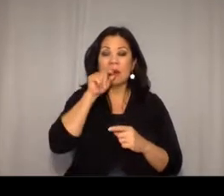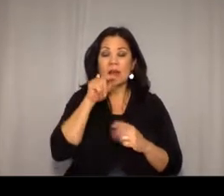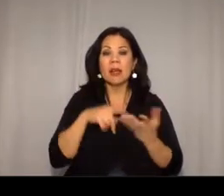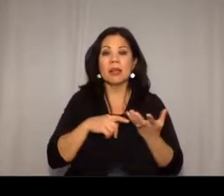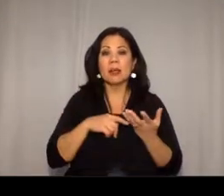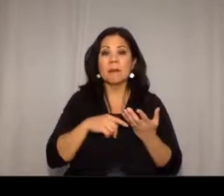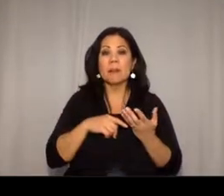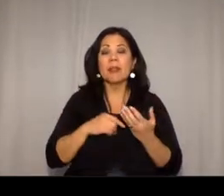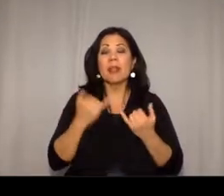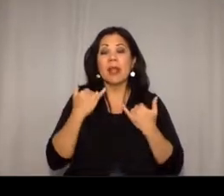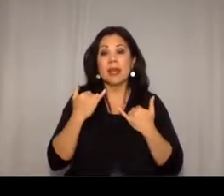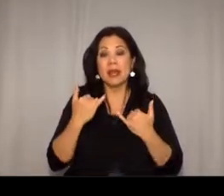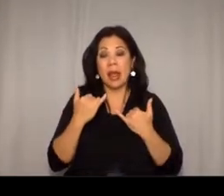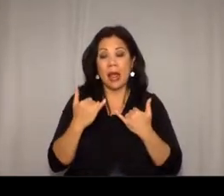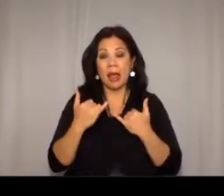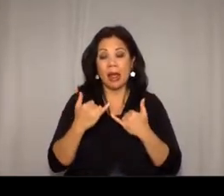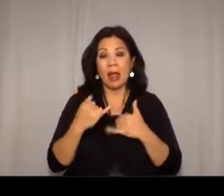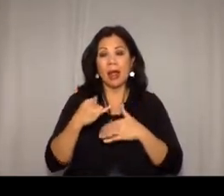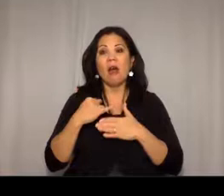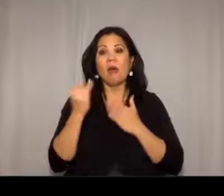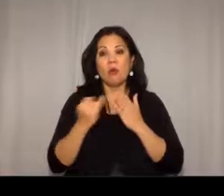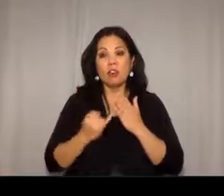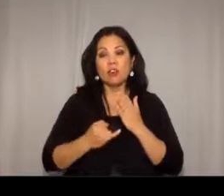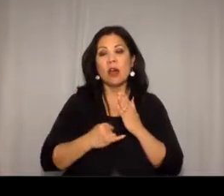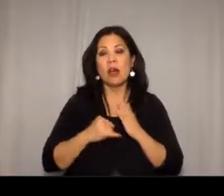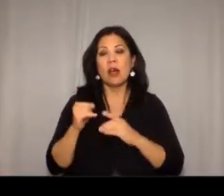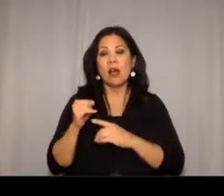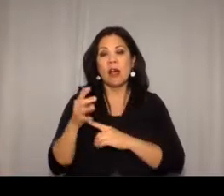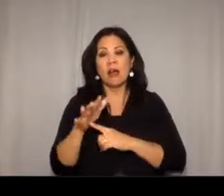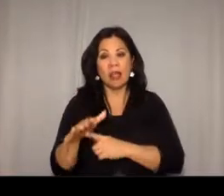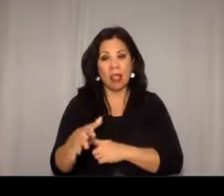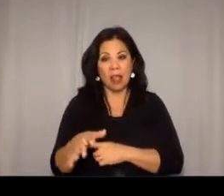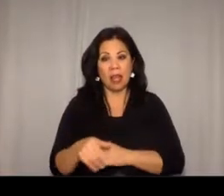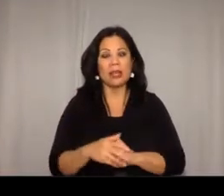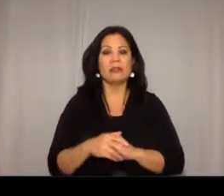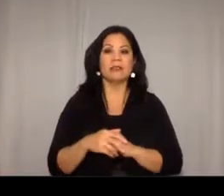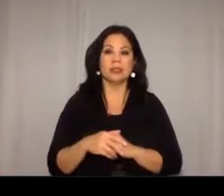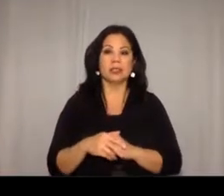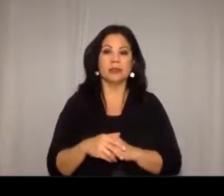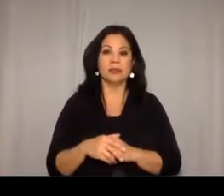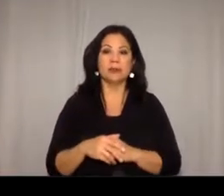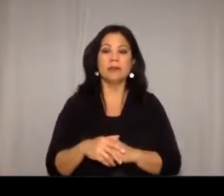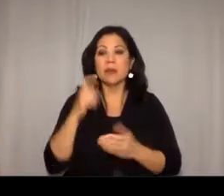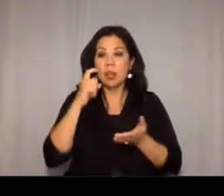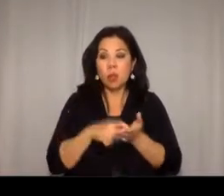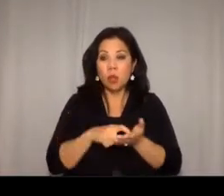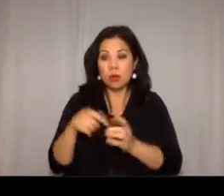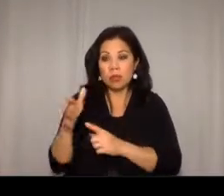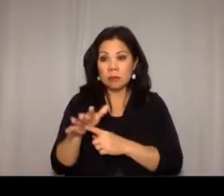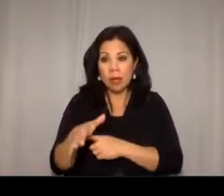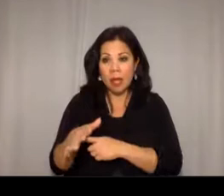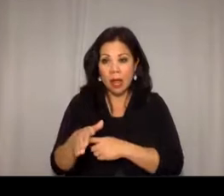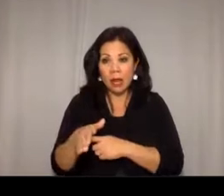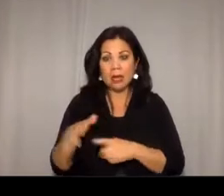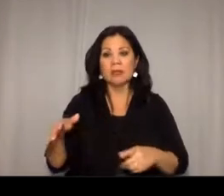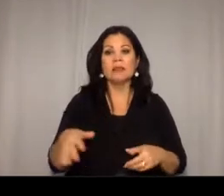going to add the leaves in the background. So I'm going to just go over the leaves with red, and notice that my leaves have a line